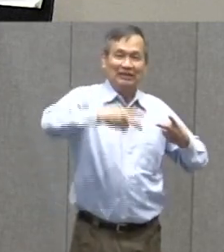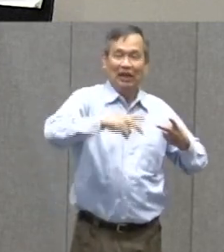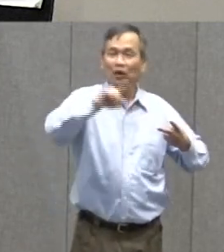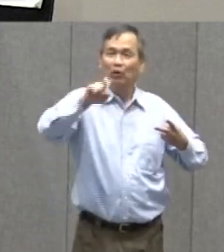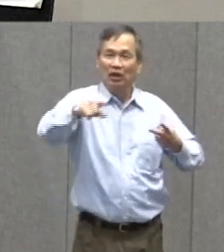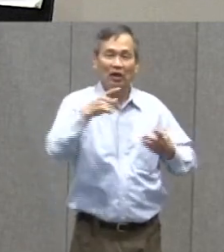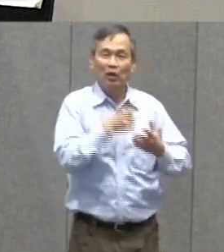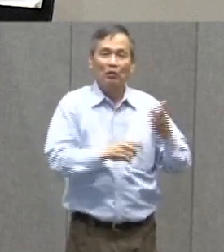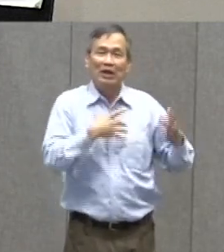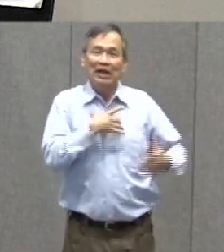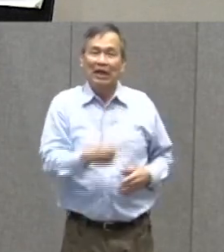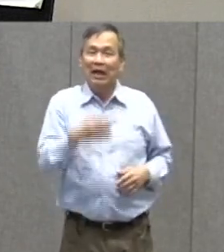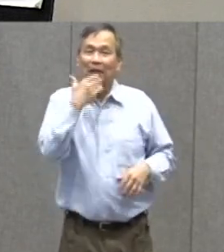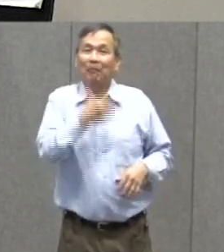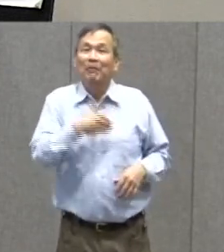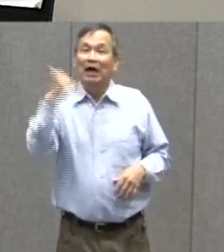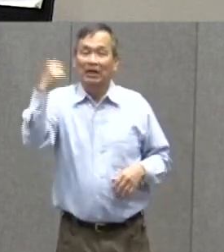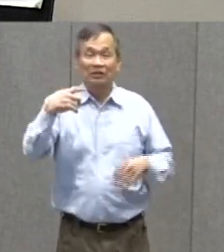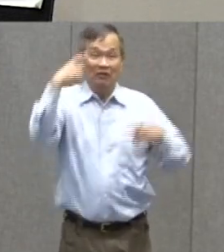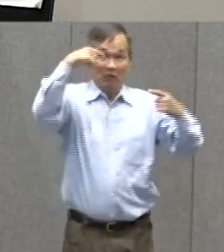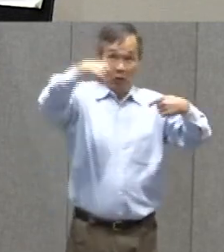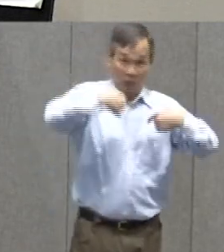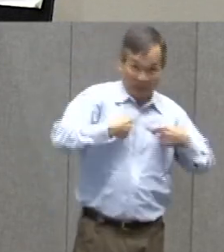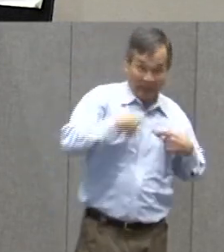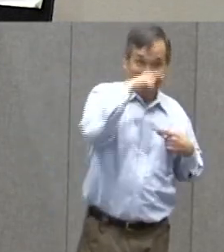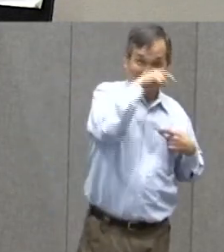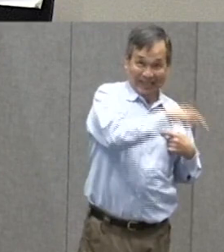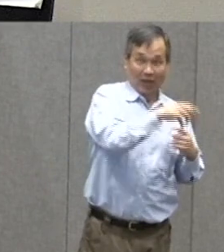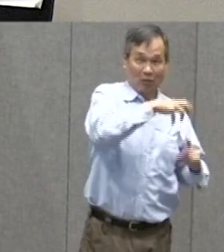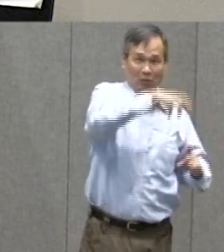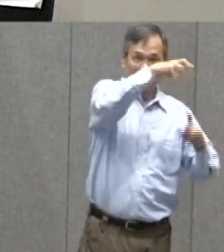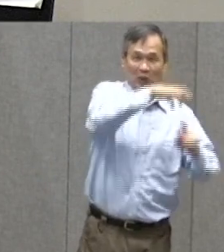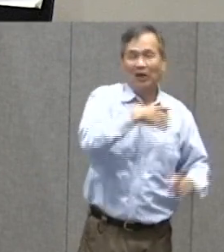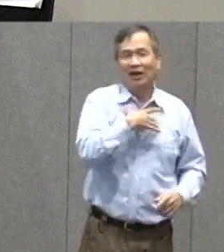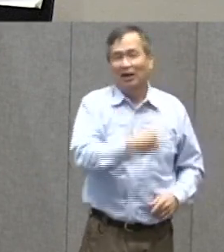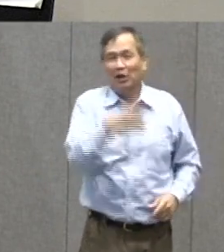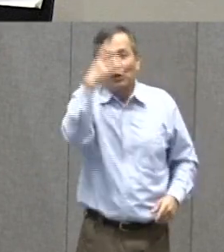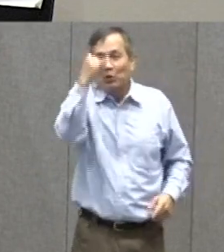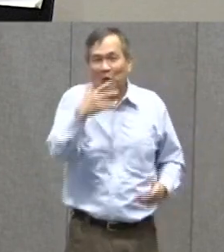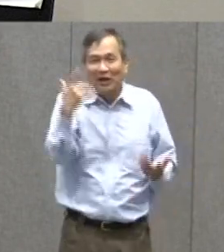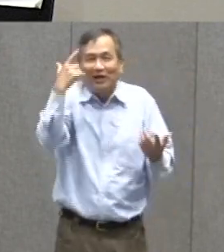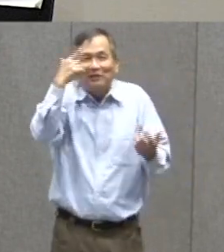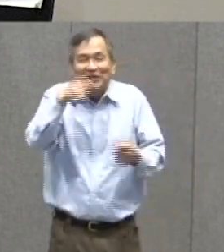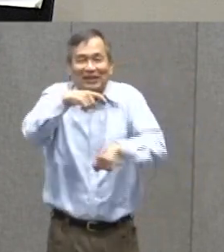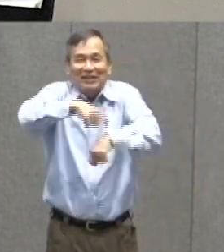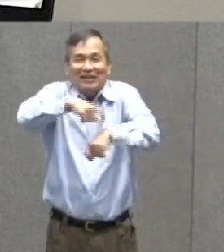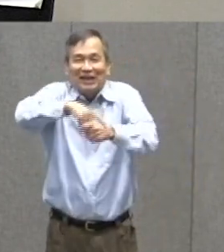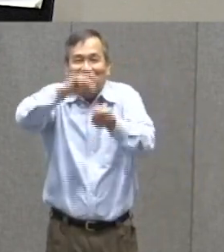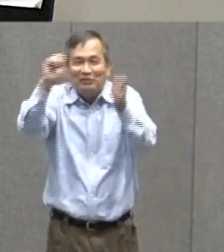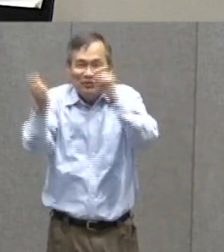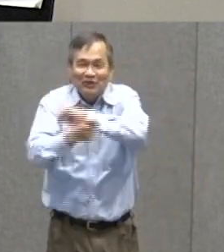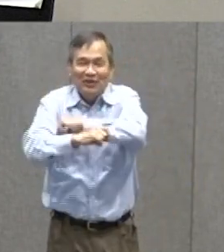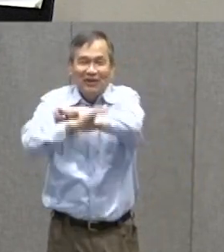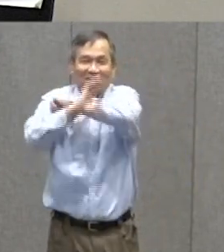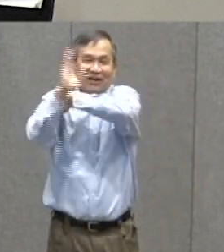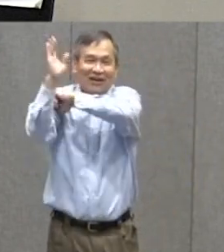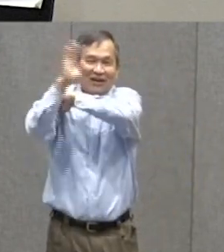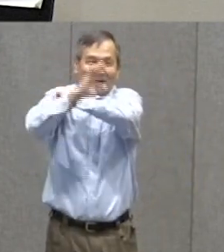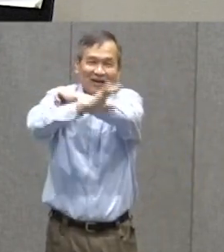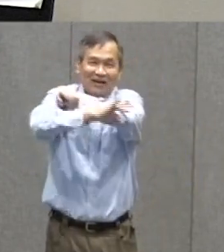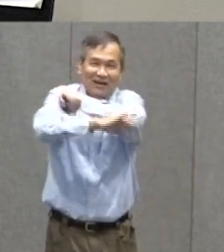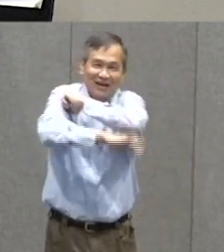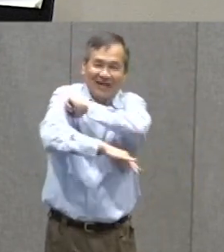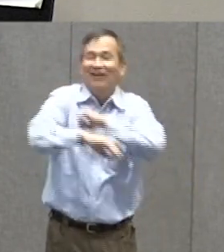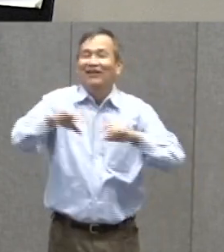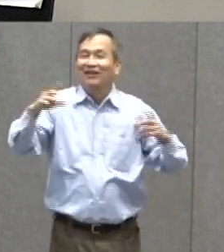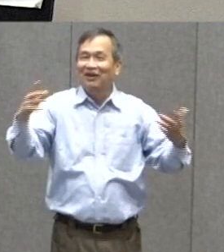it's the beginning of fall, and you can see the leaves, the foliage, the leaves falling and so forth. So that's why I